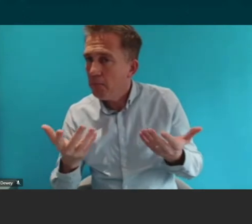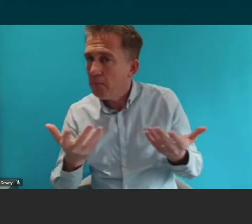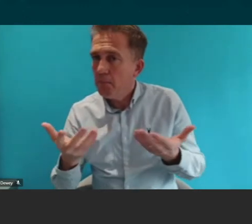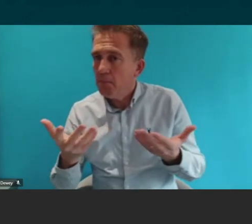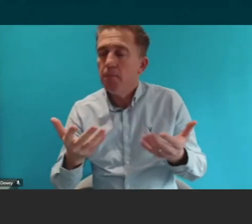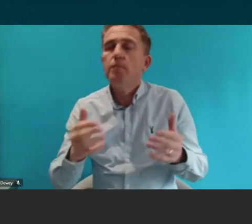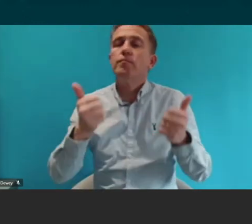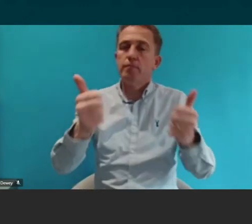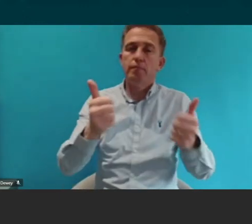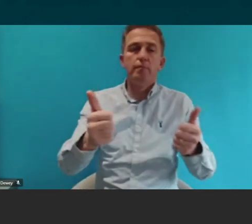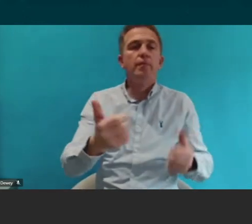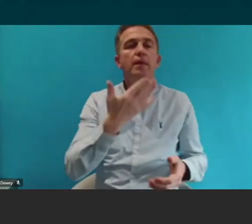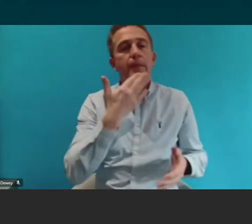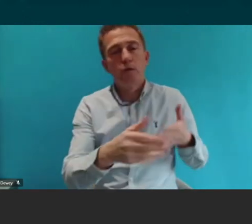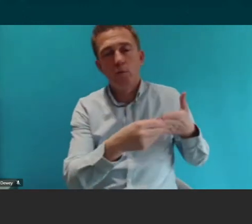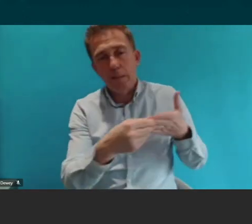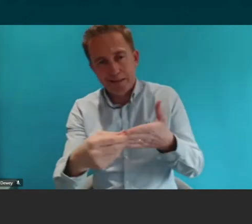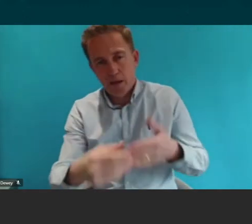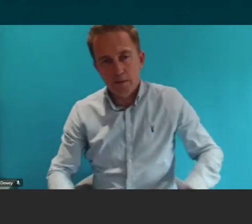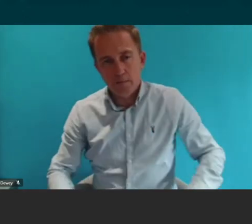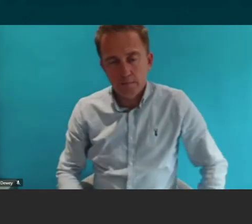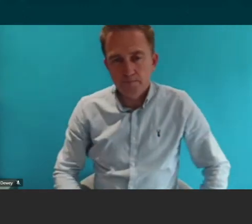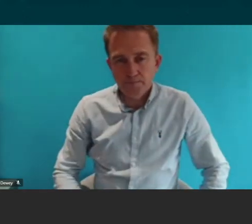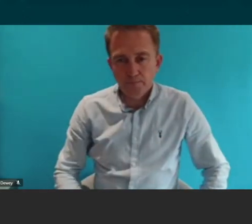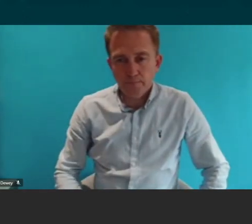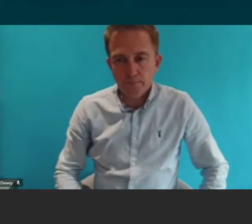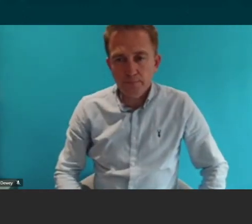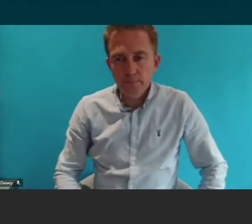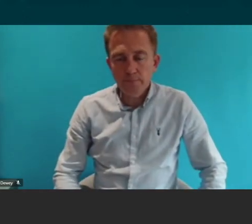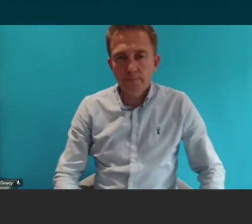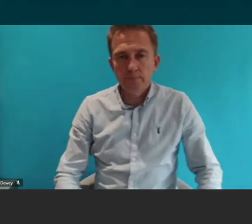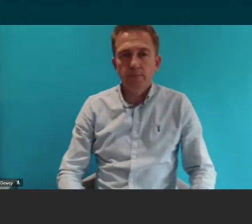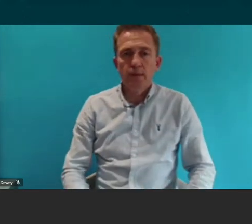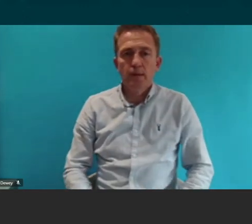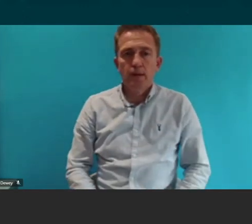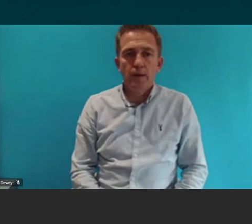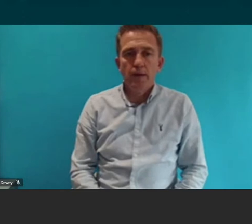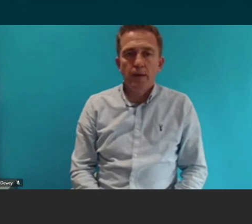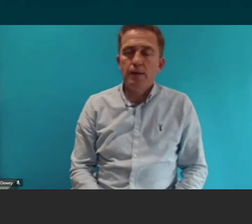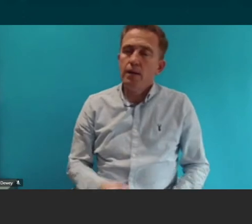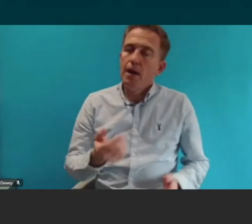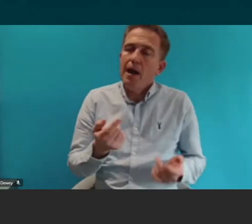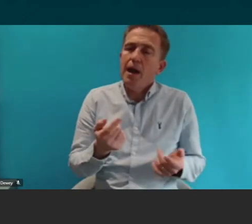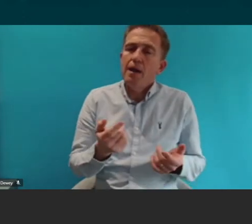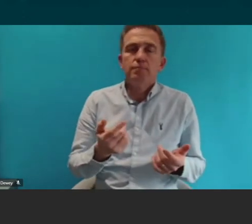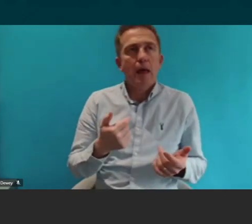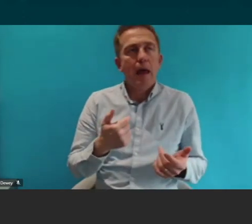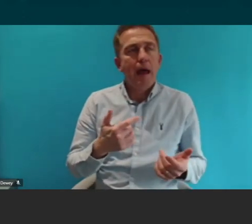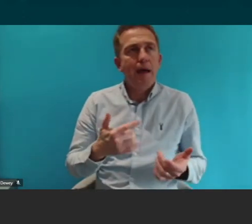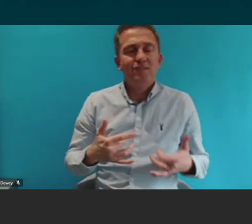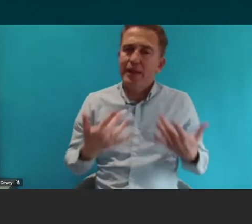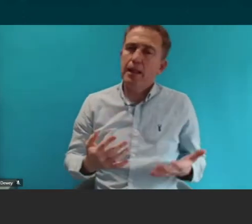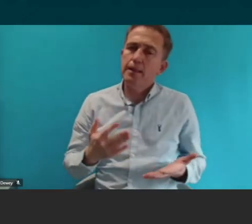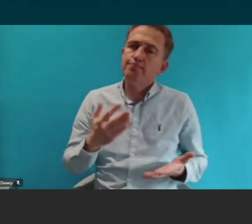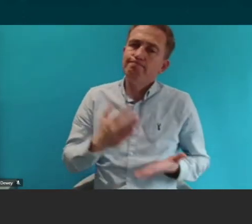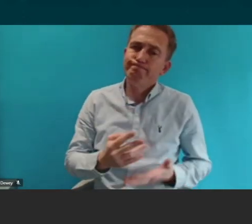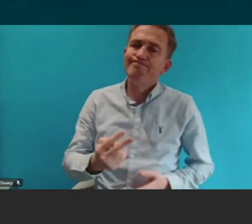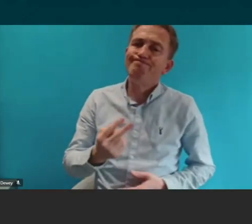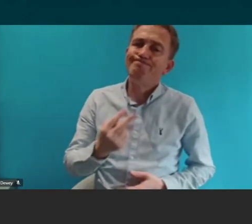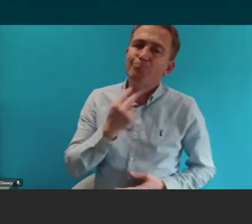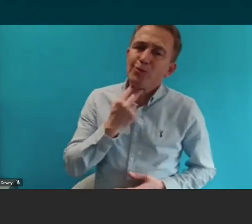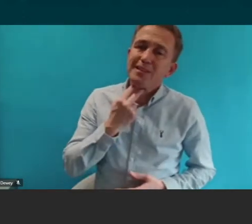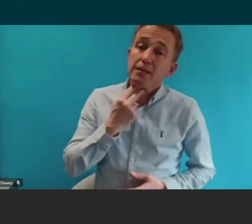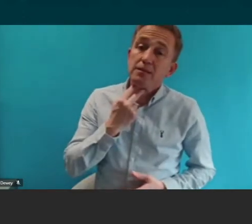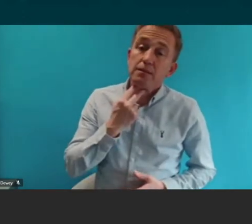Thank you, Leader. First of all, I'm rather disappointed, but not at